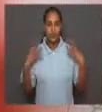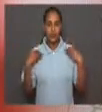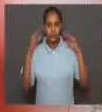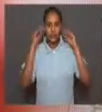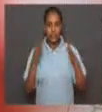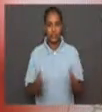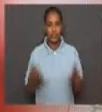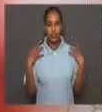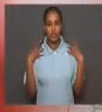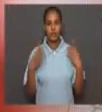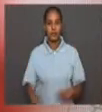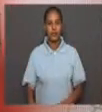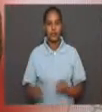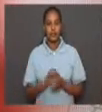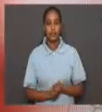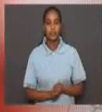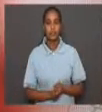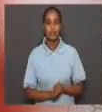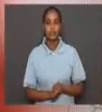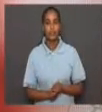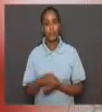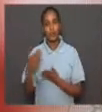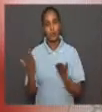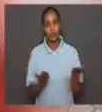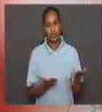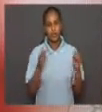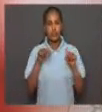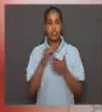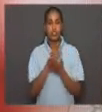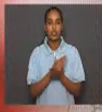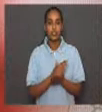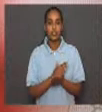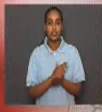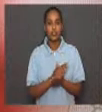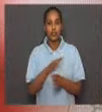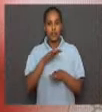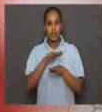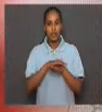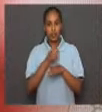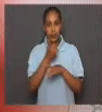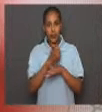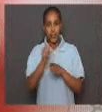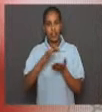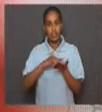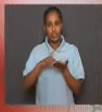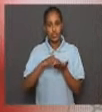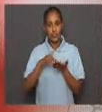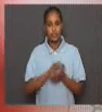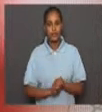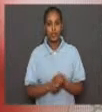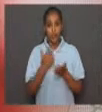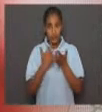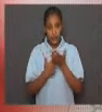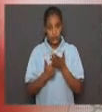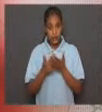Hello, teacher. Hello, students. Welcome to today's lesson on metallurgy.